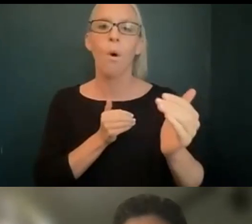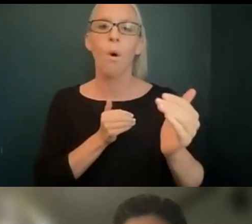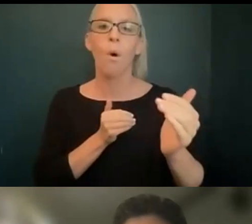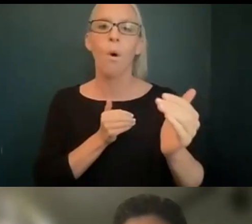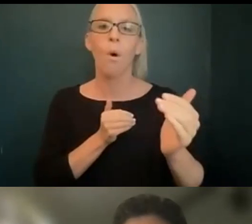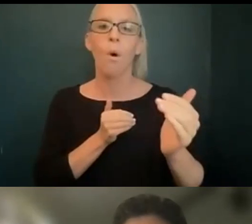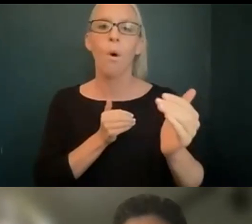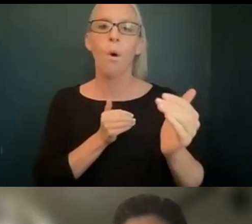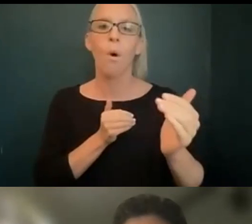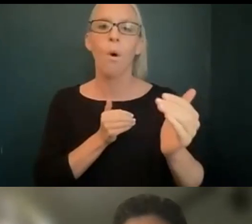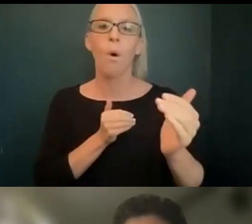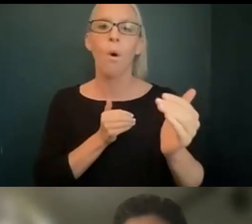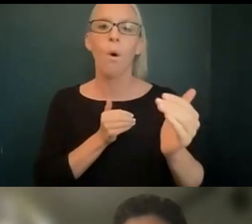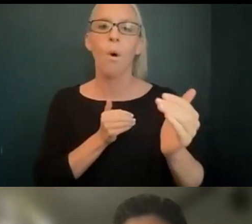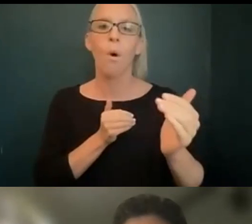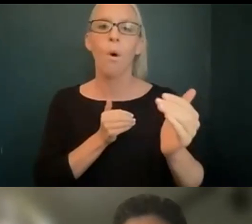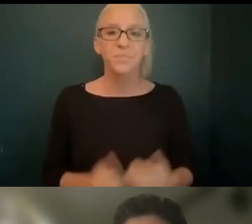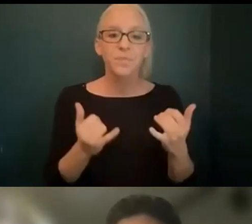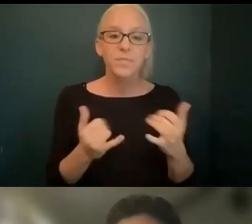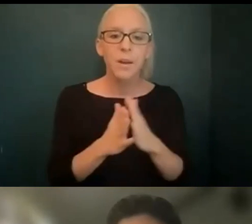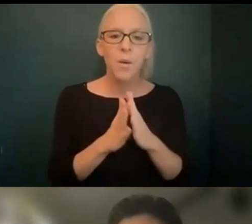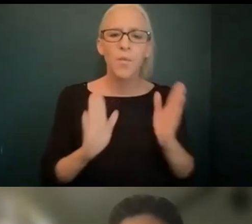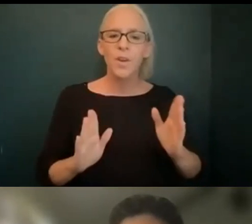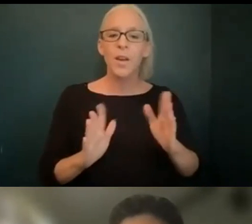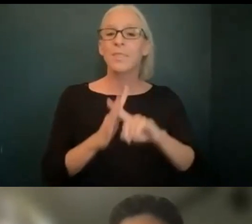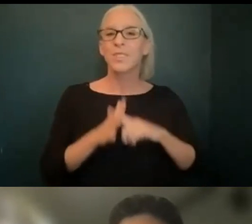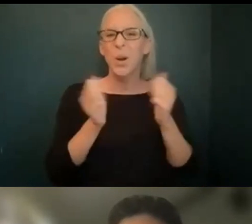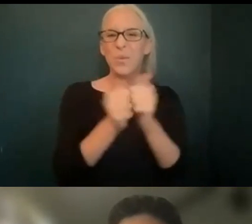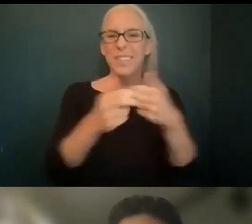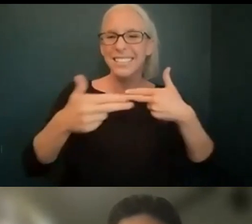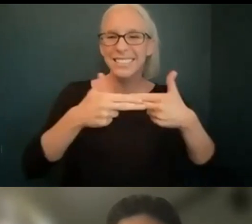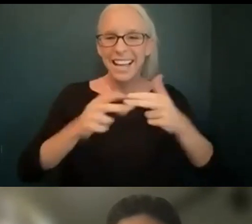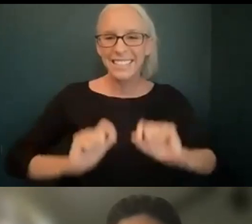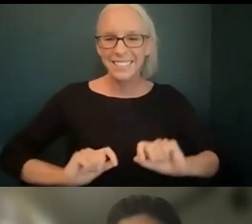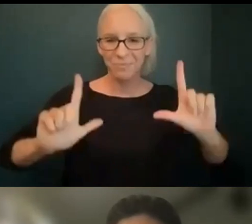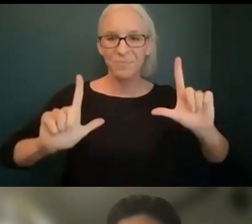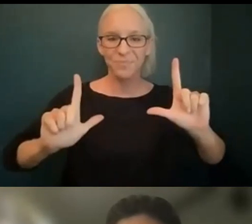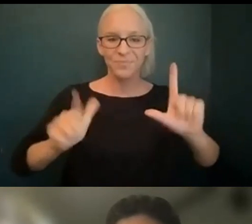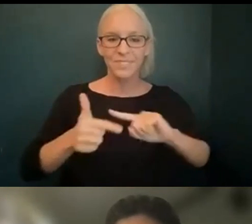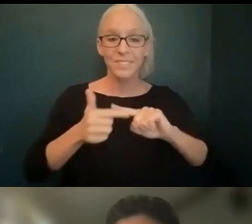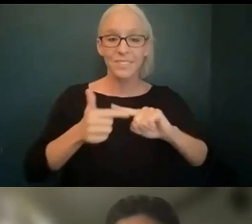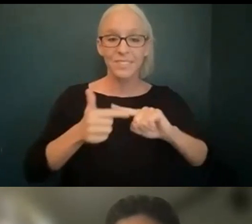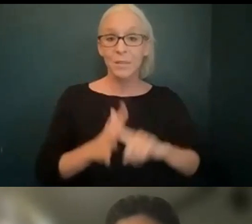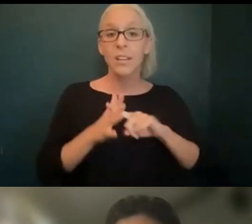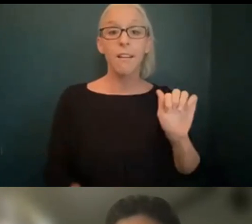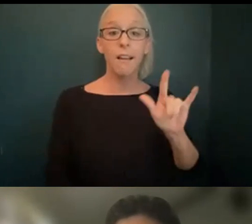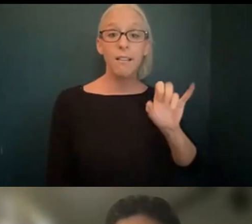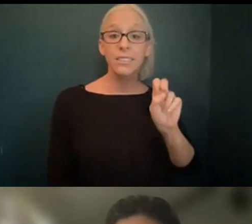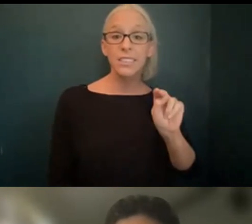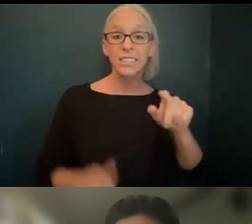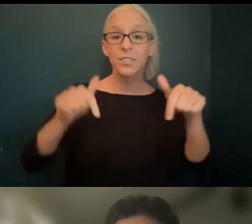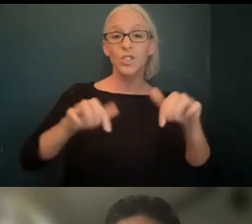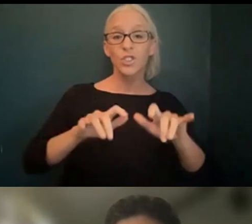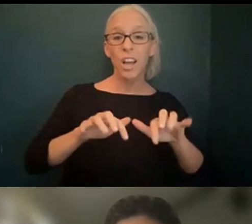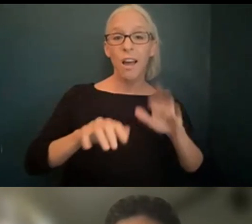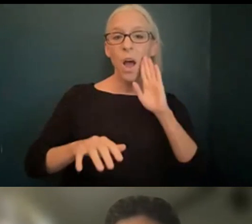Though there's something to do this and talk to you. I'll start with, let me put up my slides and then we'll go from there. Allison, I'll be monitoring the chat, but I think it's